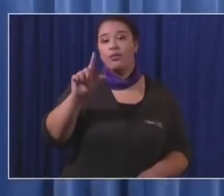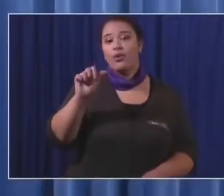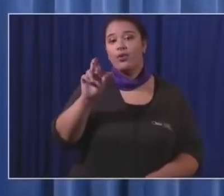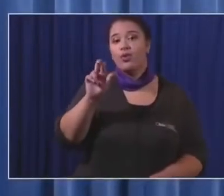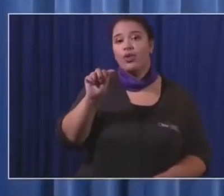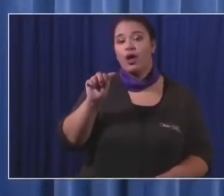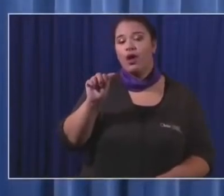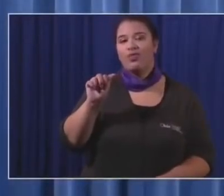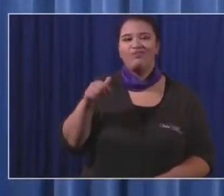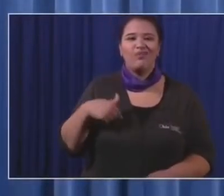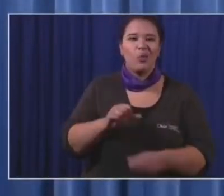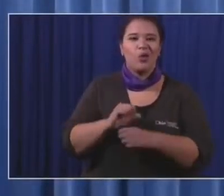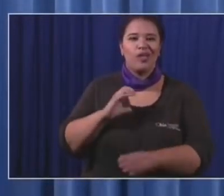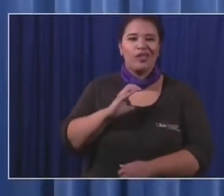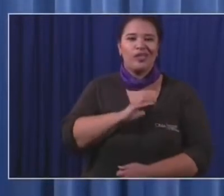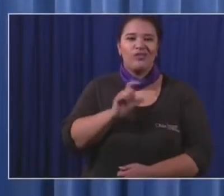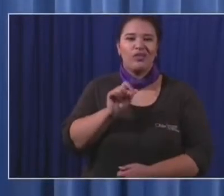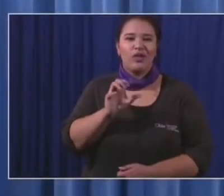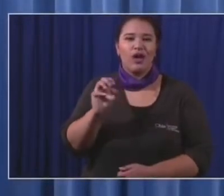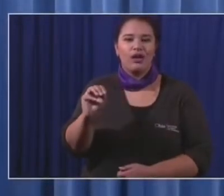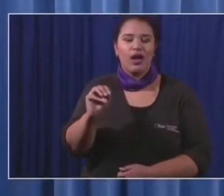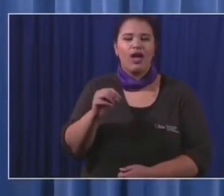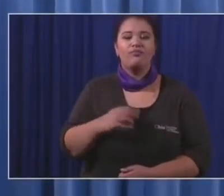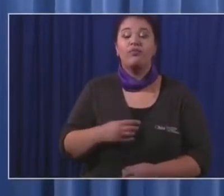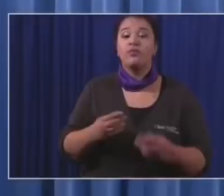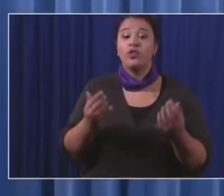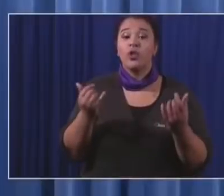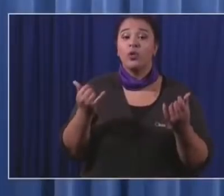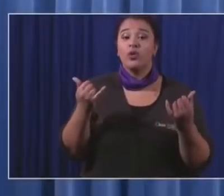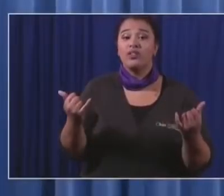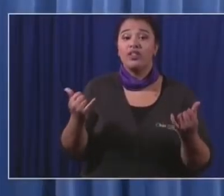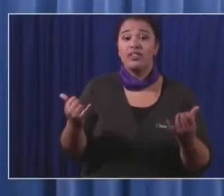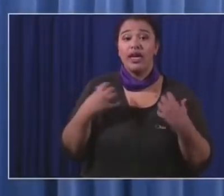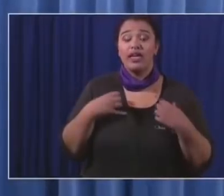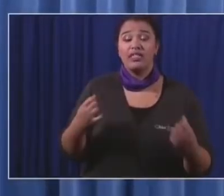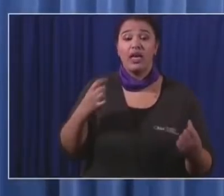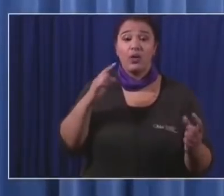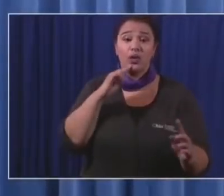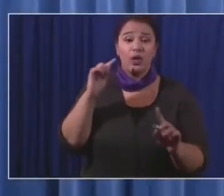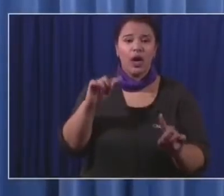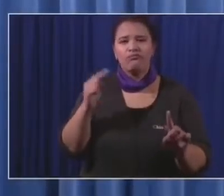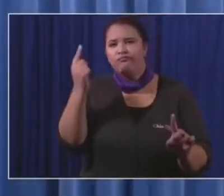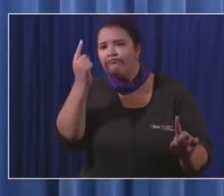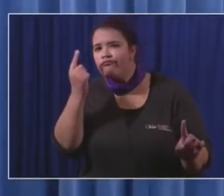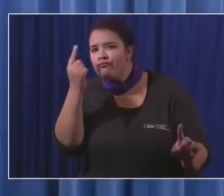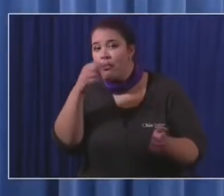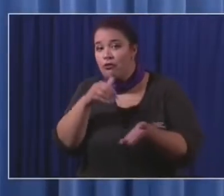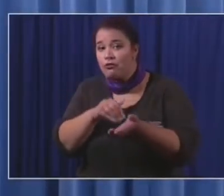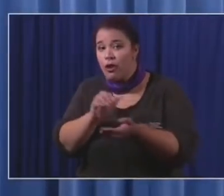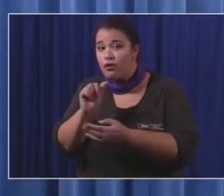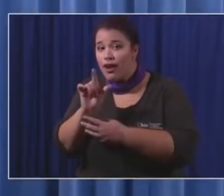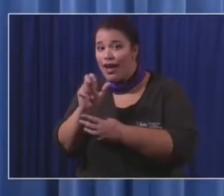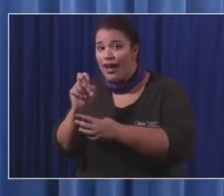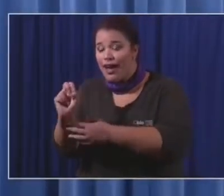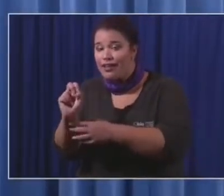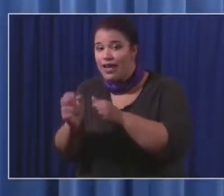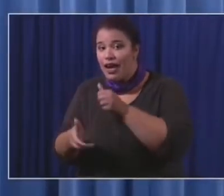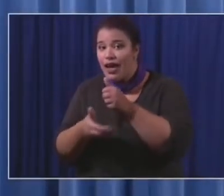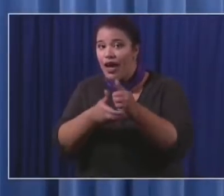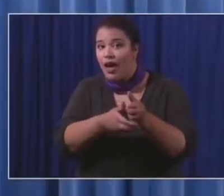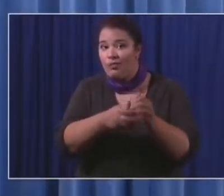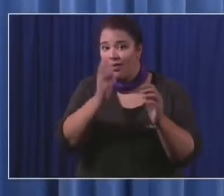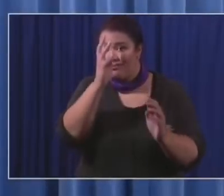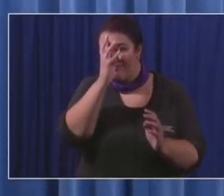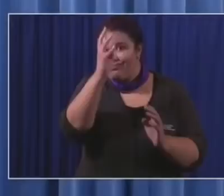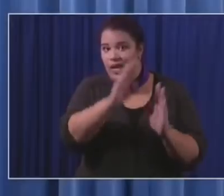Hello, Governor. This is Laura Hancock from Cleveland.com. I was just curious, with today's health